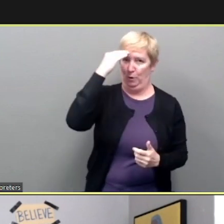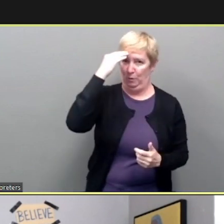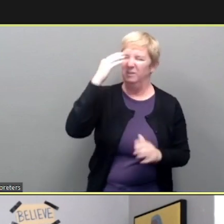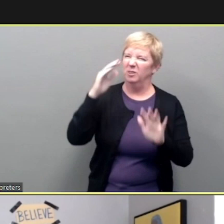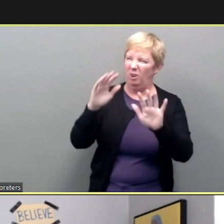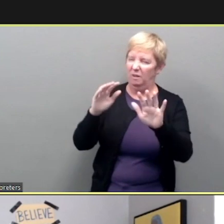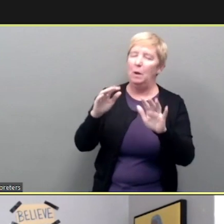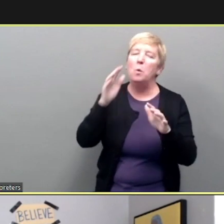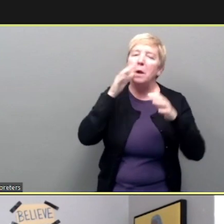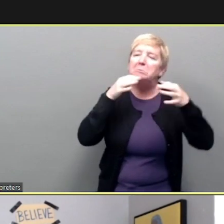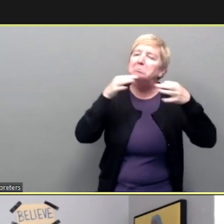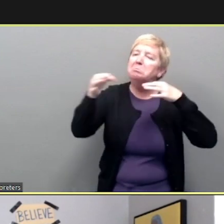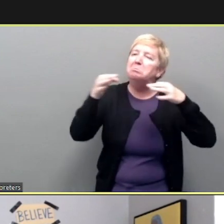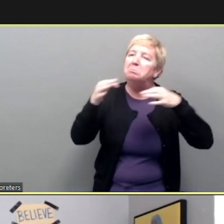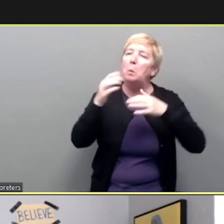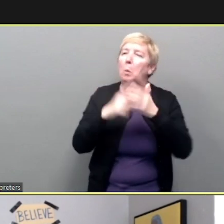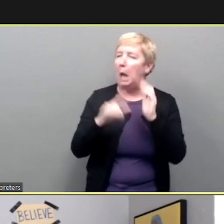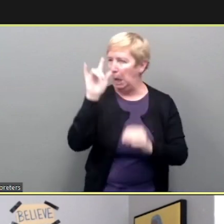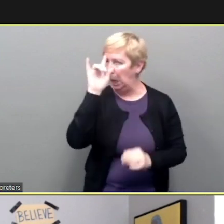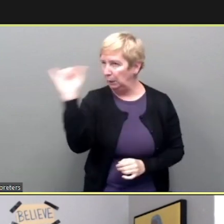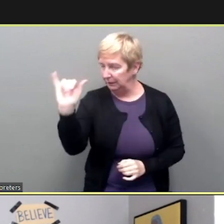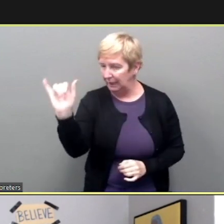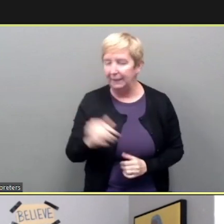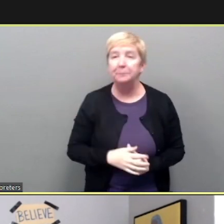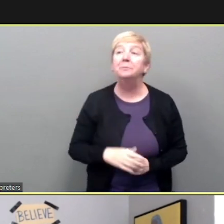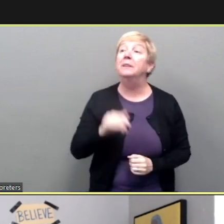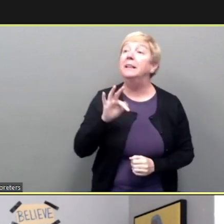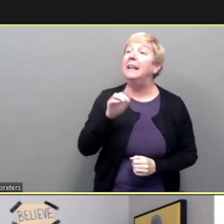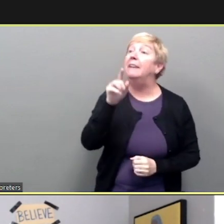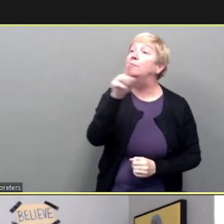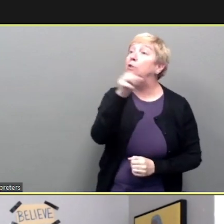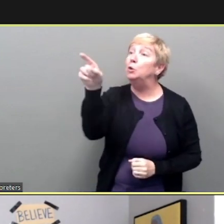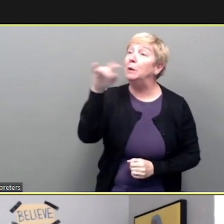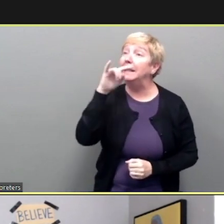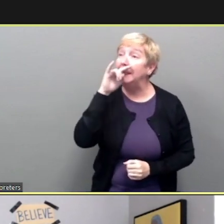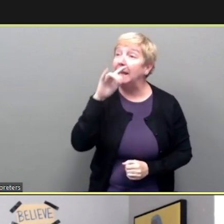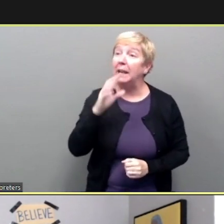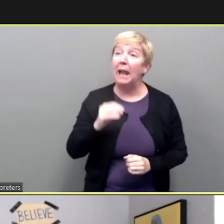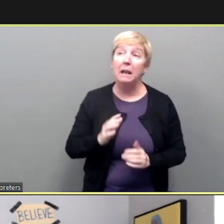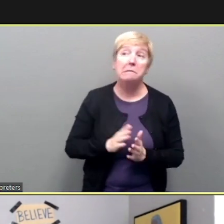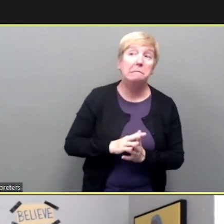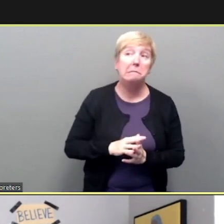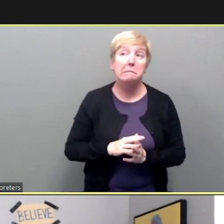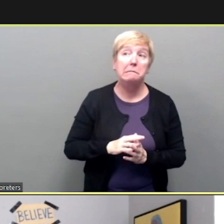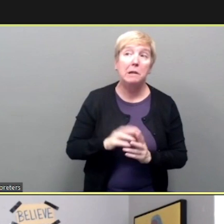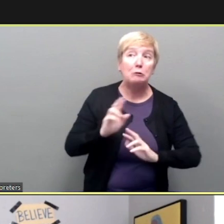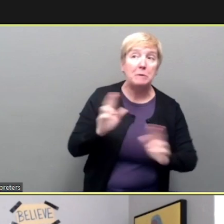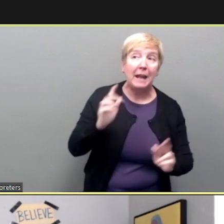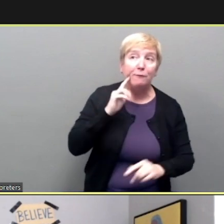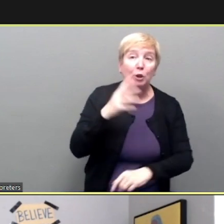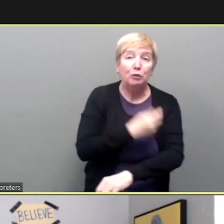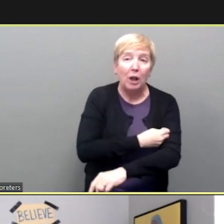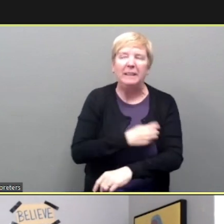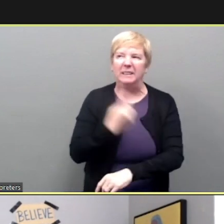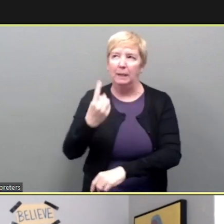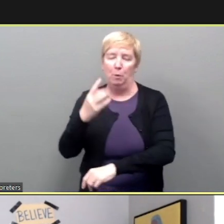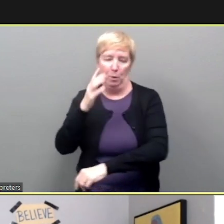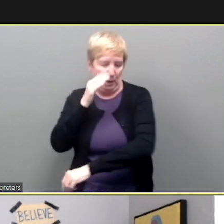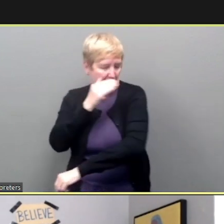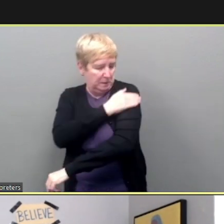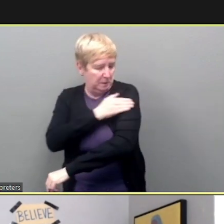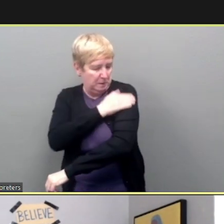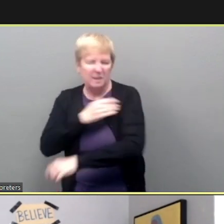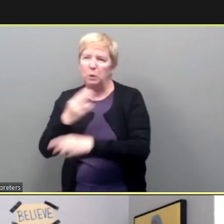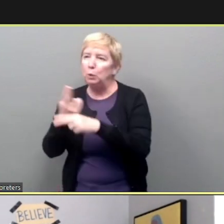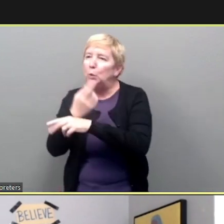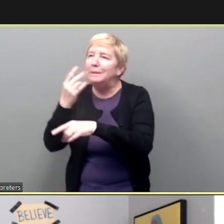little bit about what that's like, if you're a kid out there and you're waiting to get your shot, someone will clean your upper arm with an